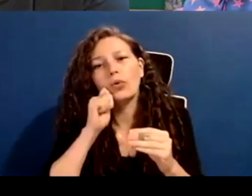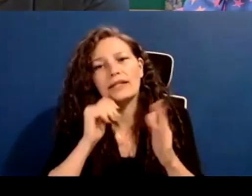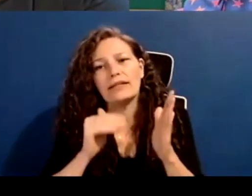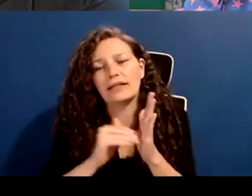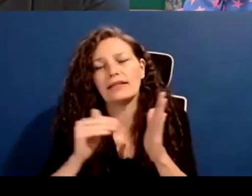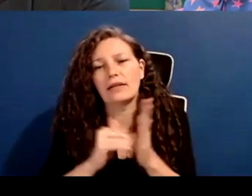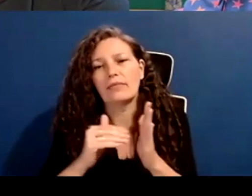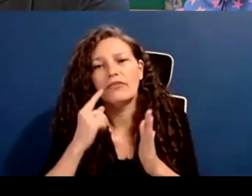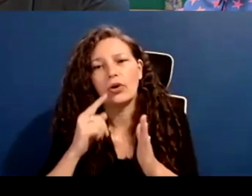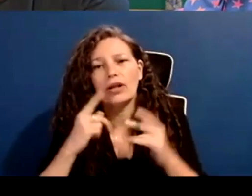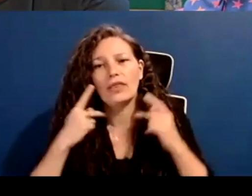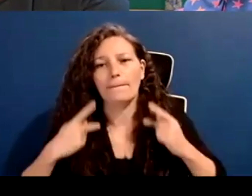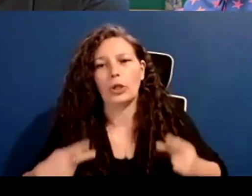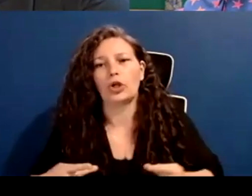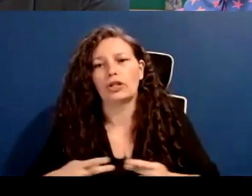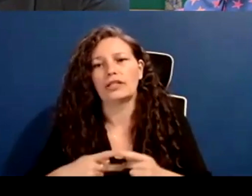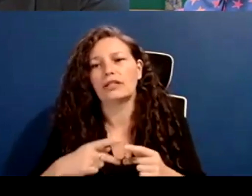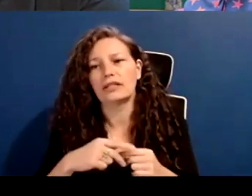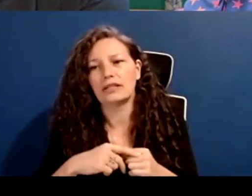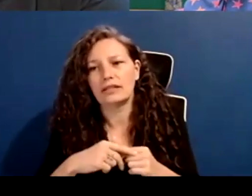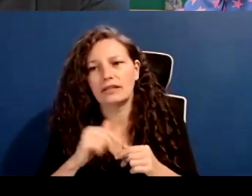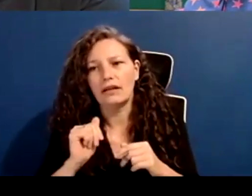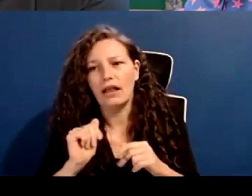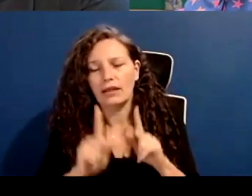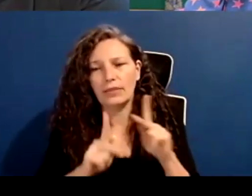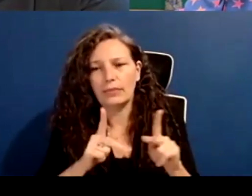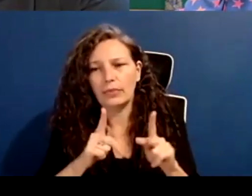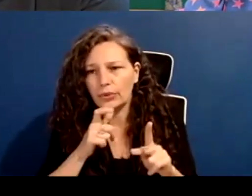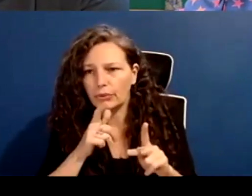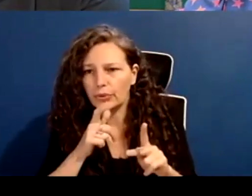racial segregation in this country.